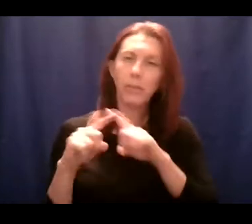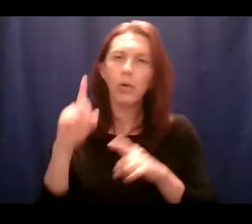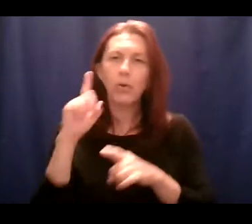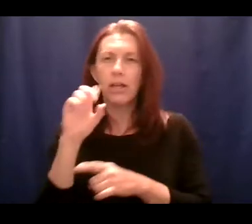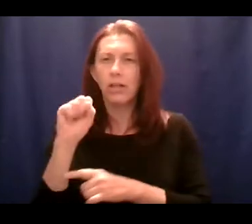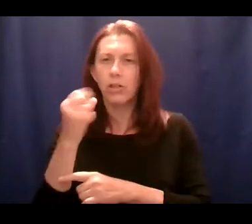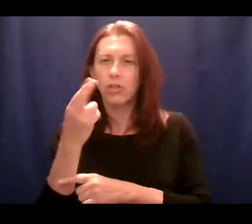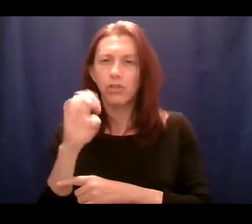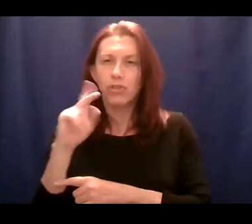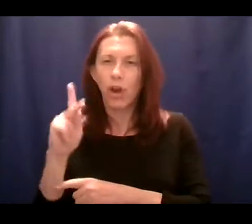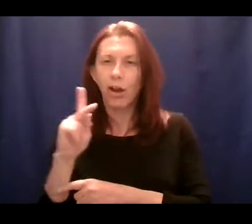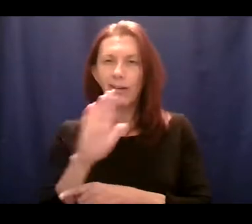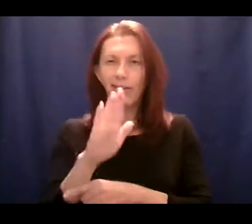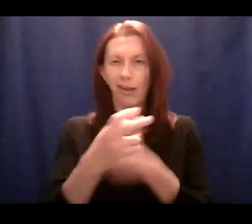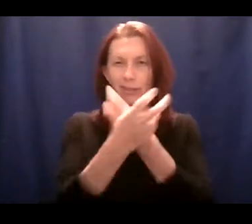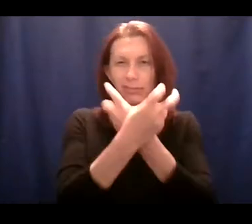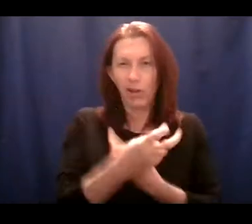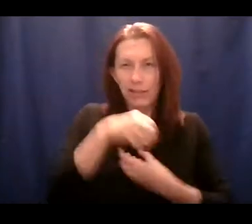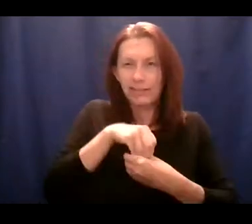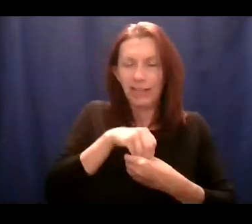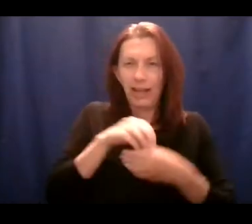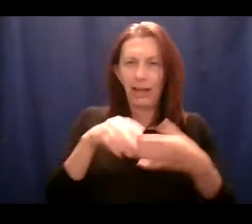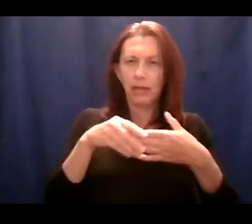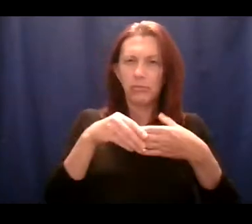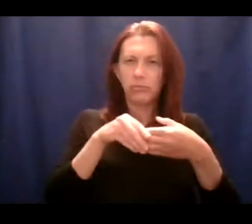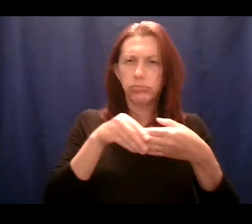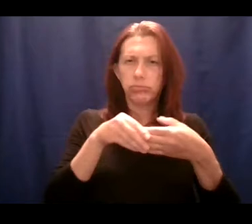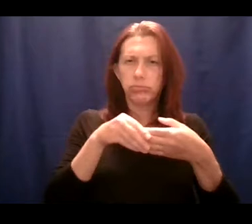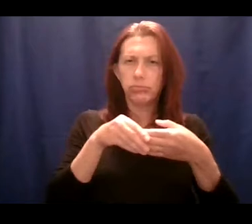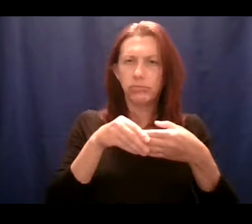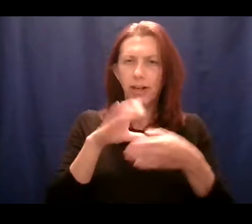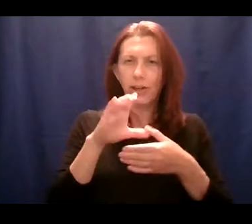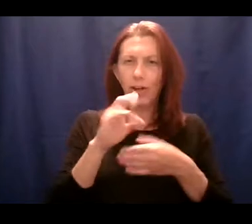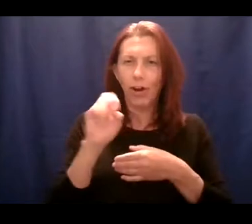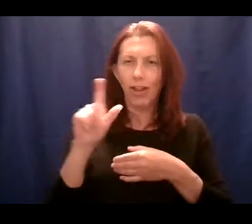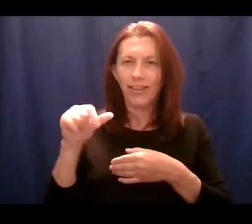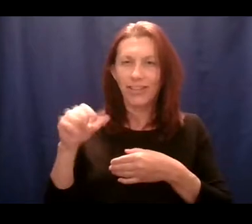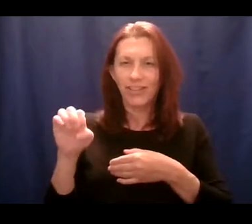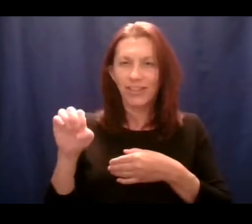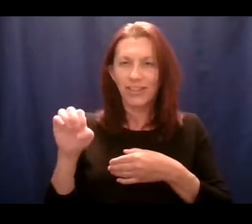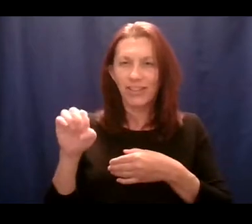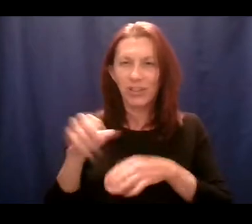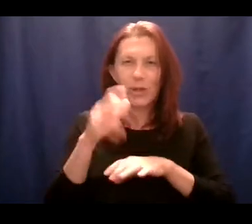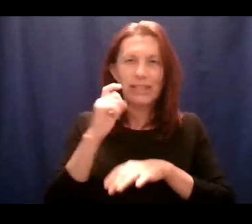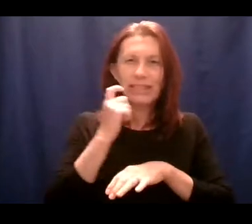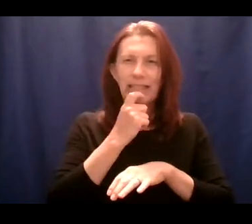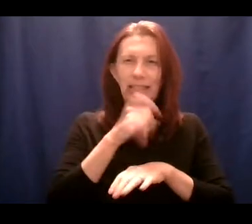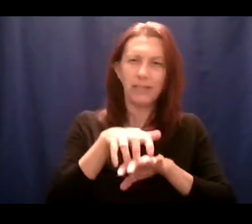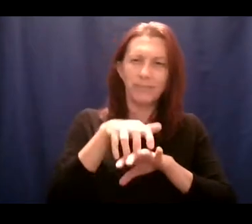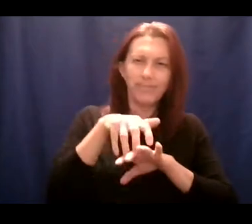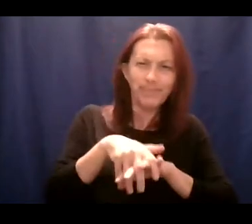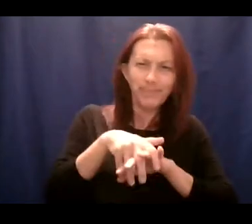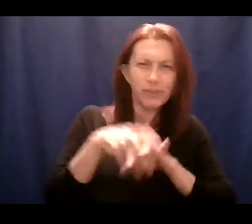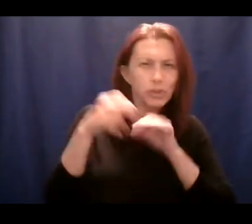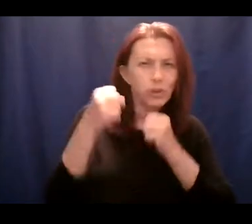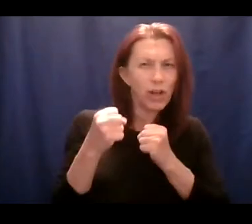light, flexible cartilage instead of bone, your teeth aren't going to anchor in as well. So as we